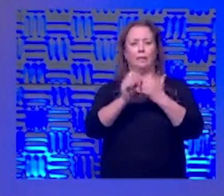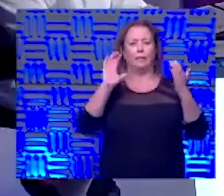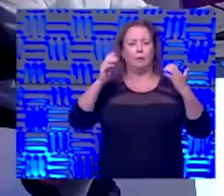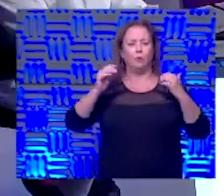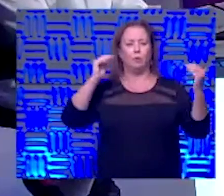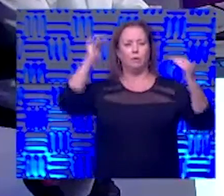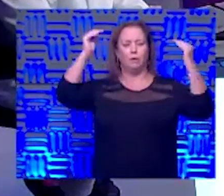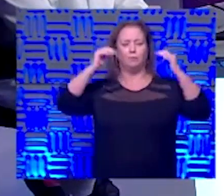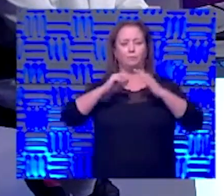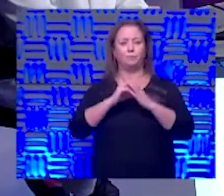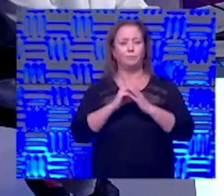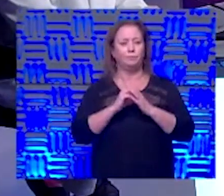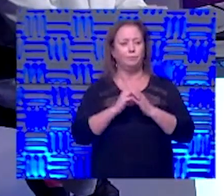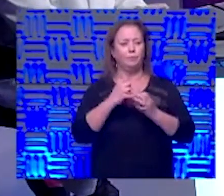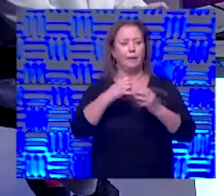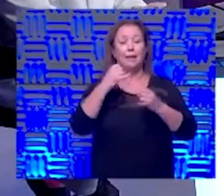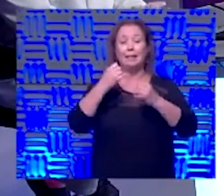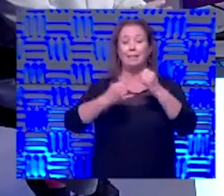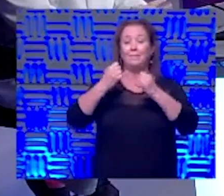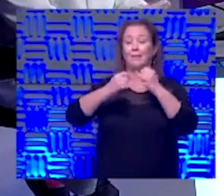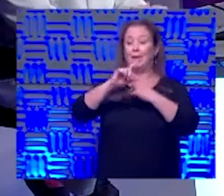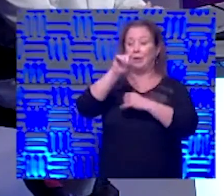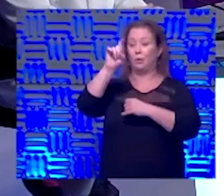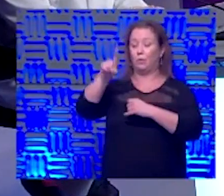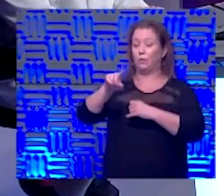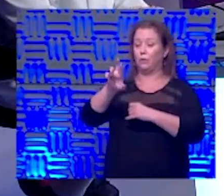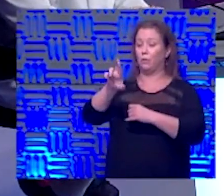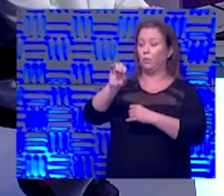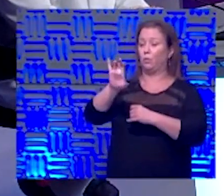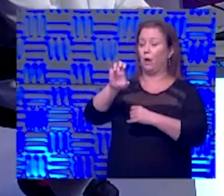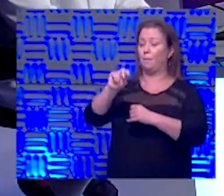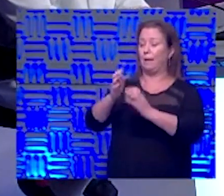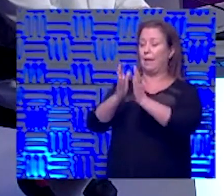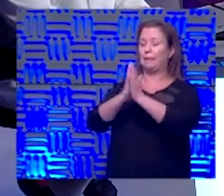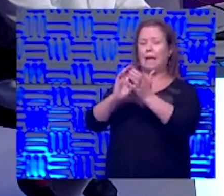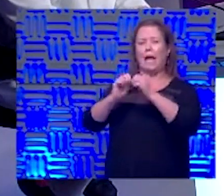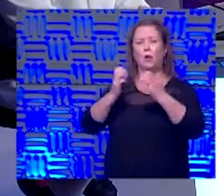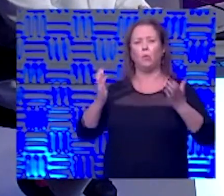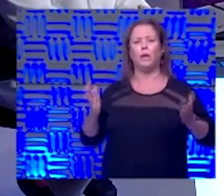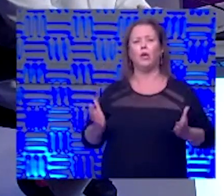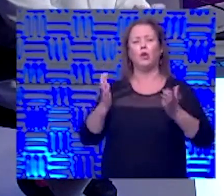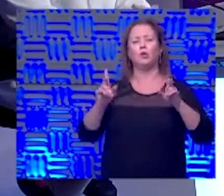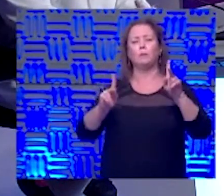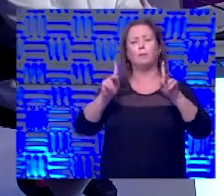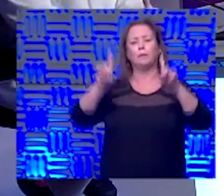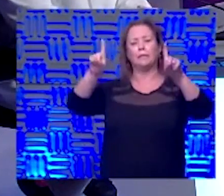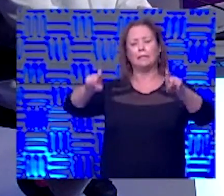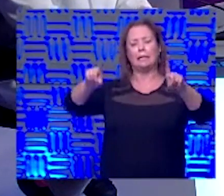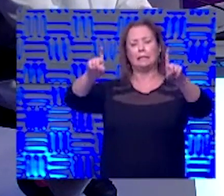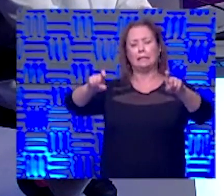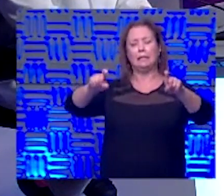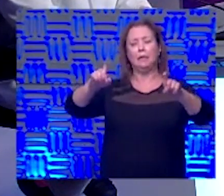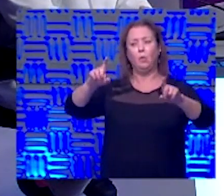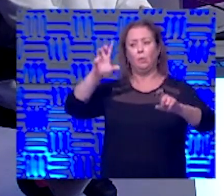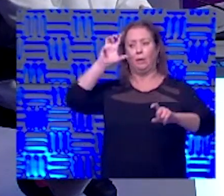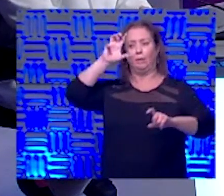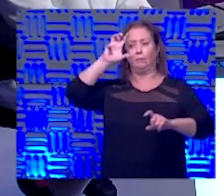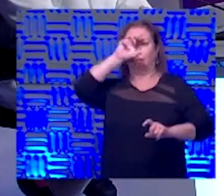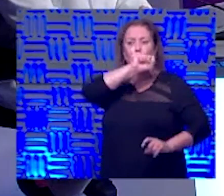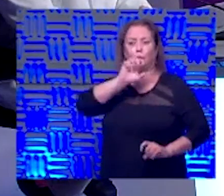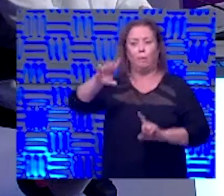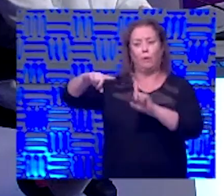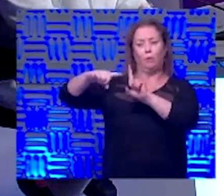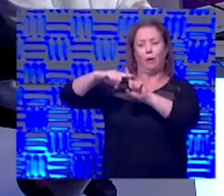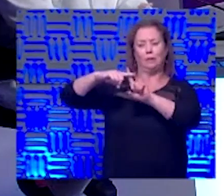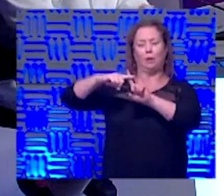be. And final question. Robin says, how do we encourage people to get tested when presumed positive